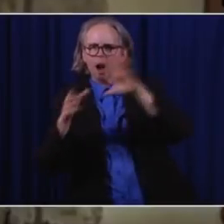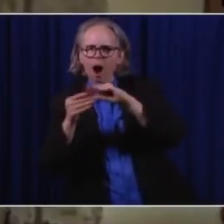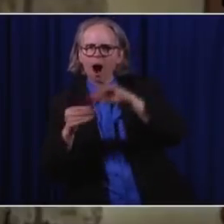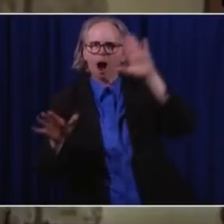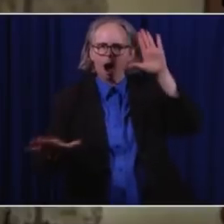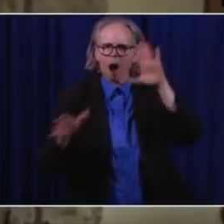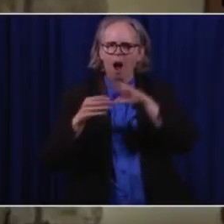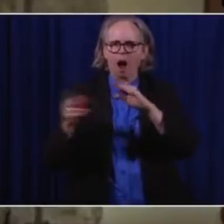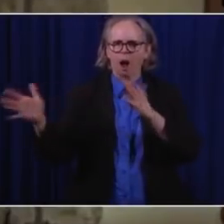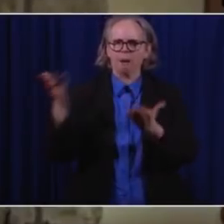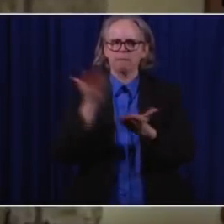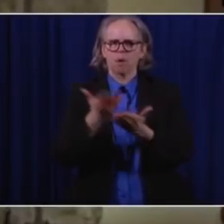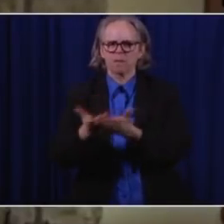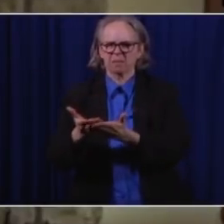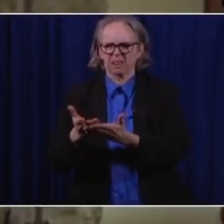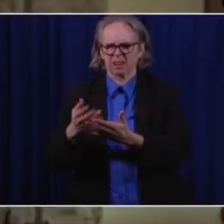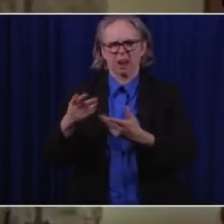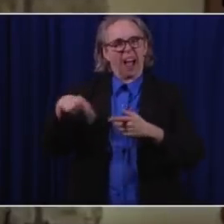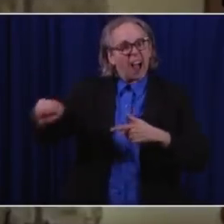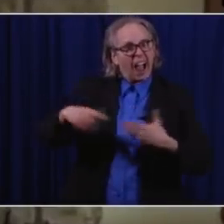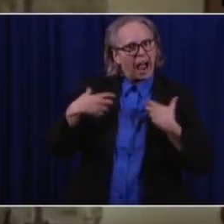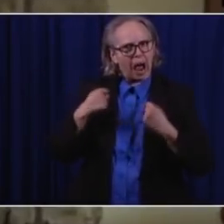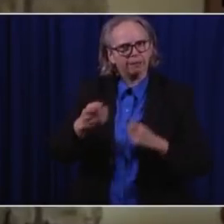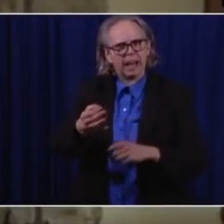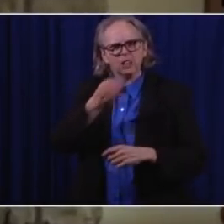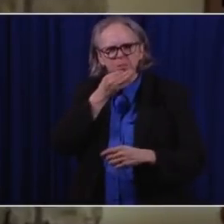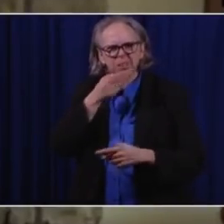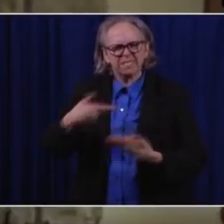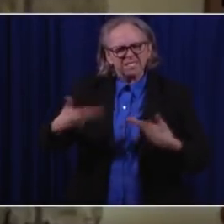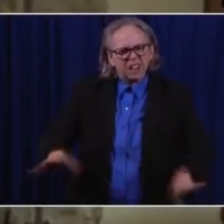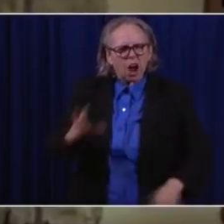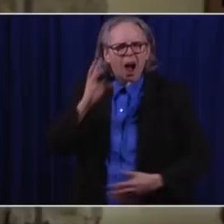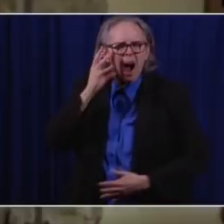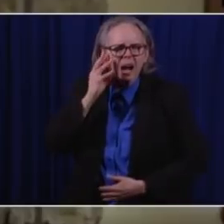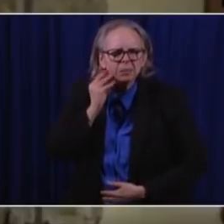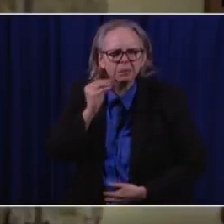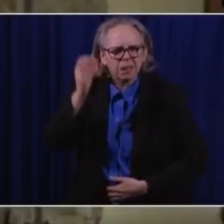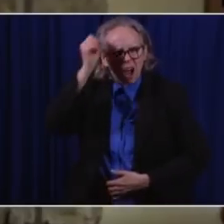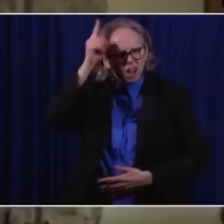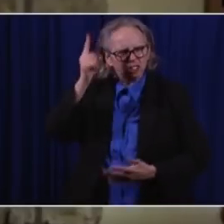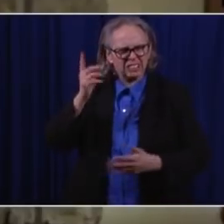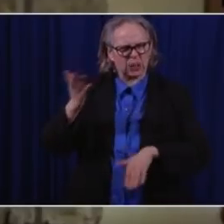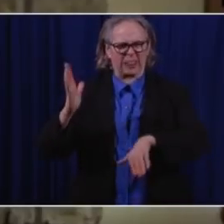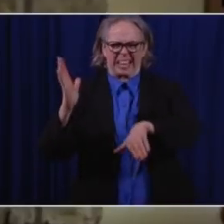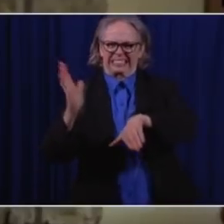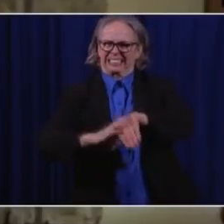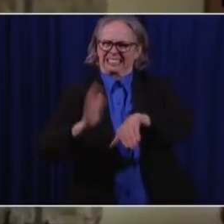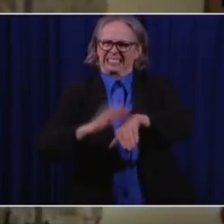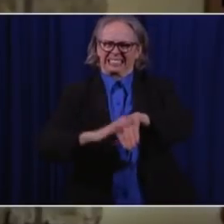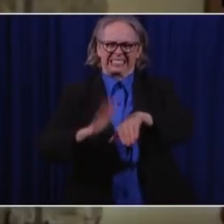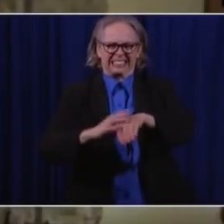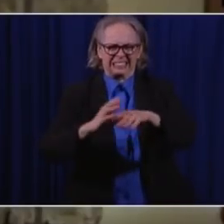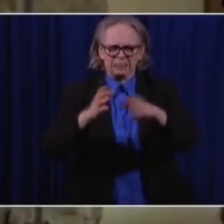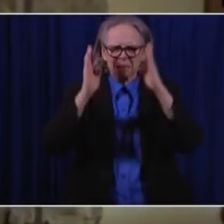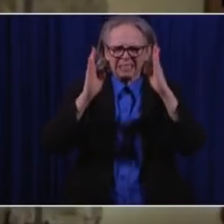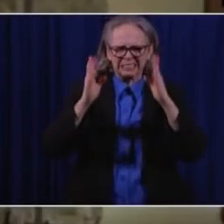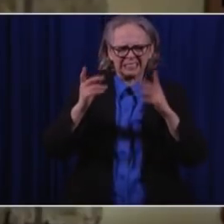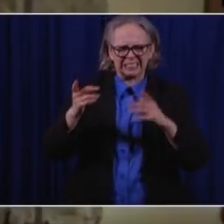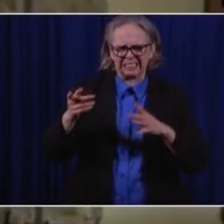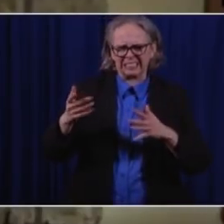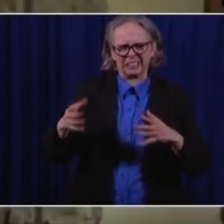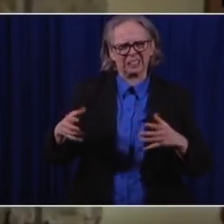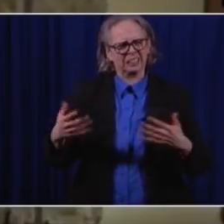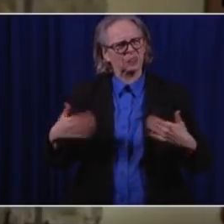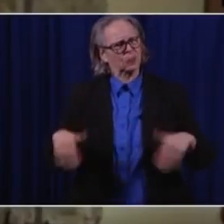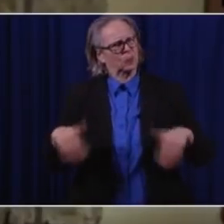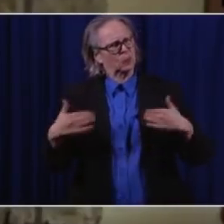and others who've looked at this and have said this is very dangerous. And ultimately, my responsibility is to the people